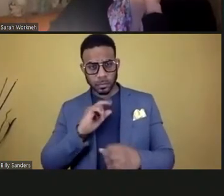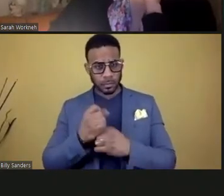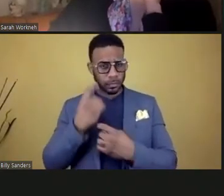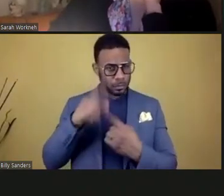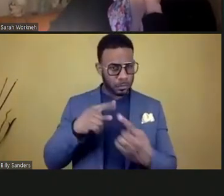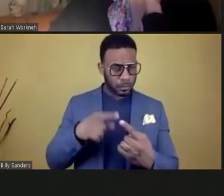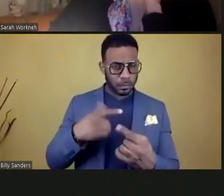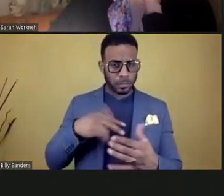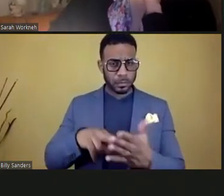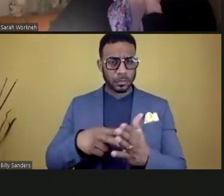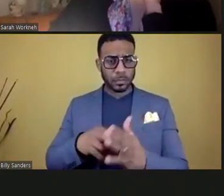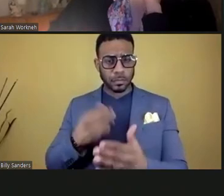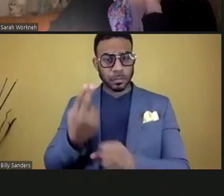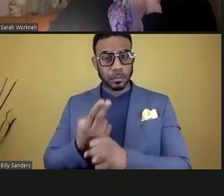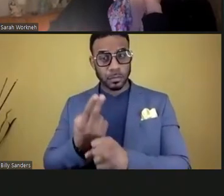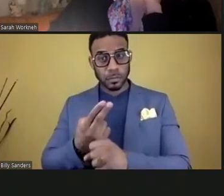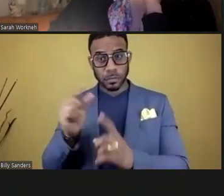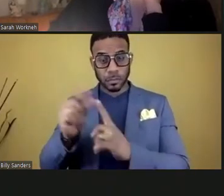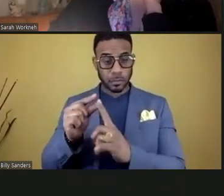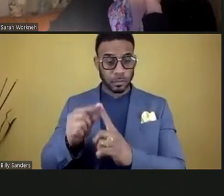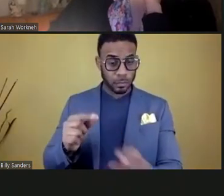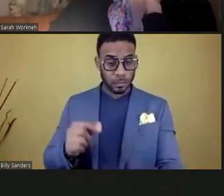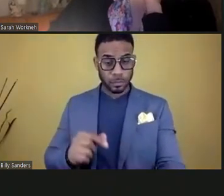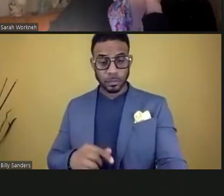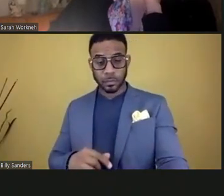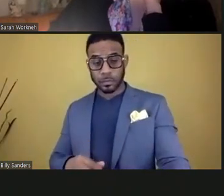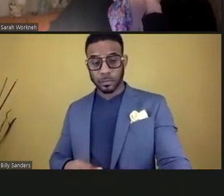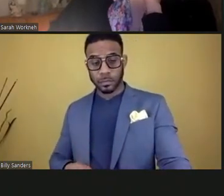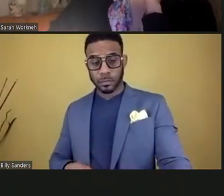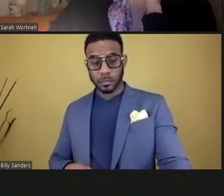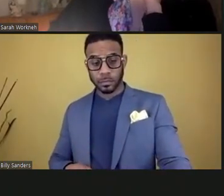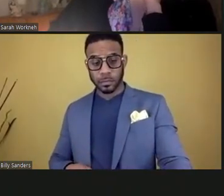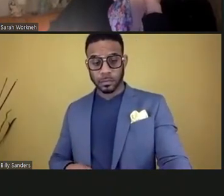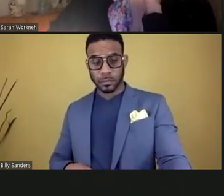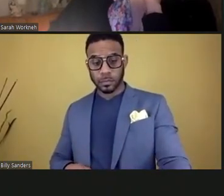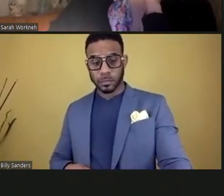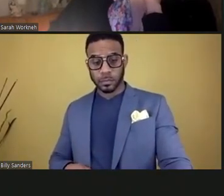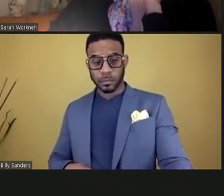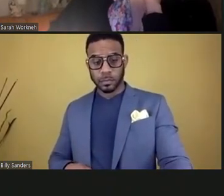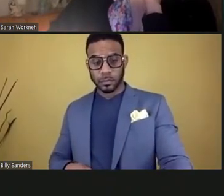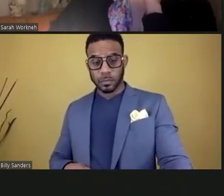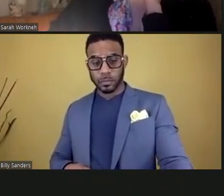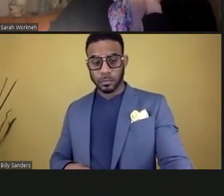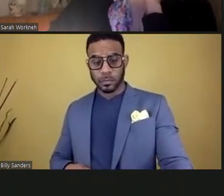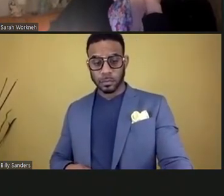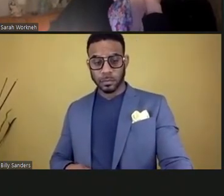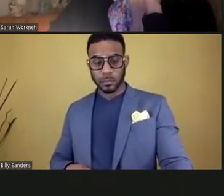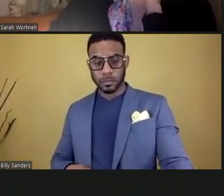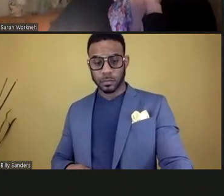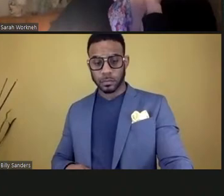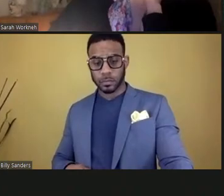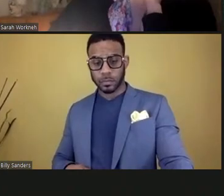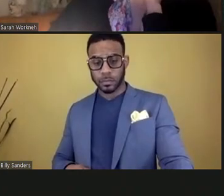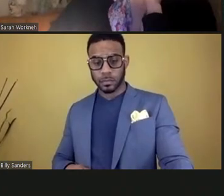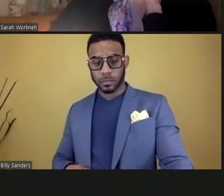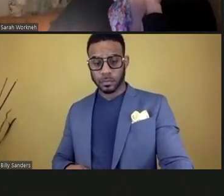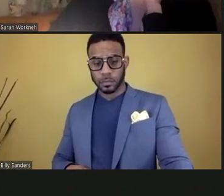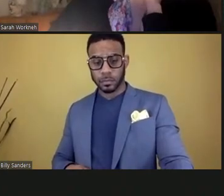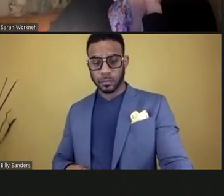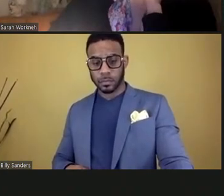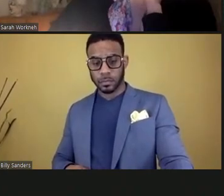about what we mean when we use these words, and to invite you to share